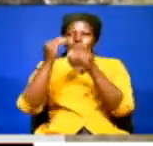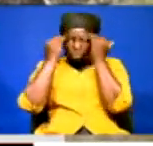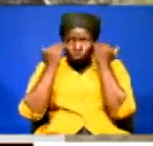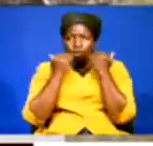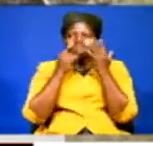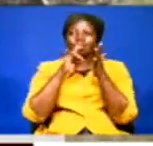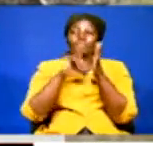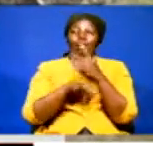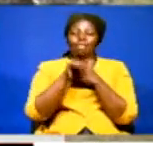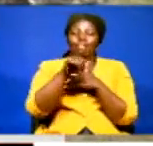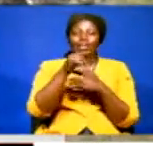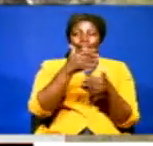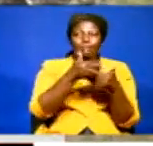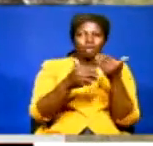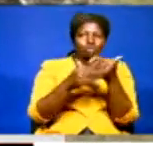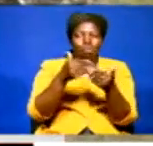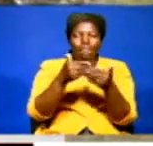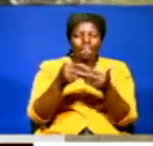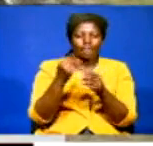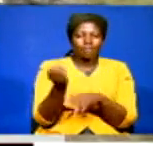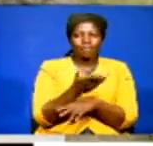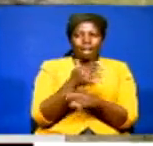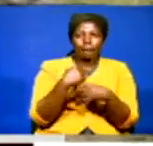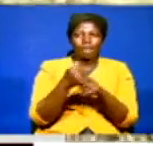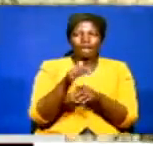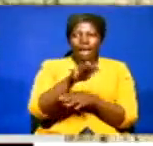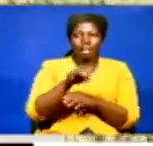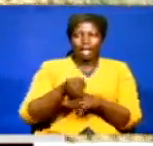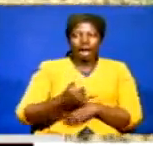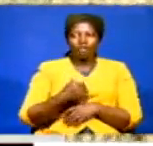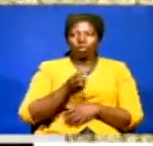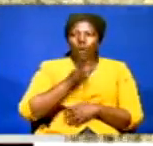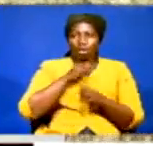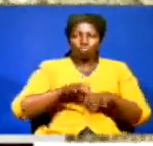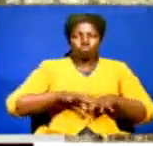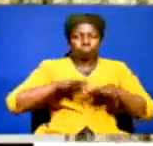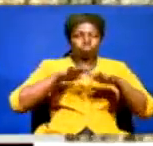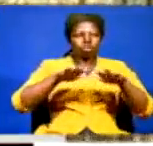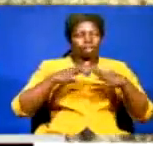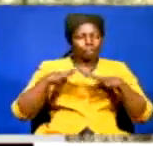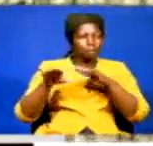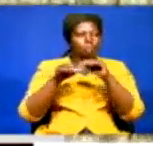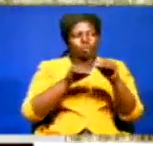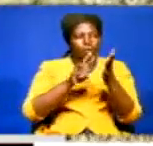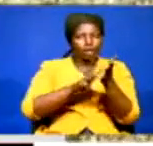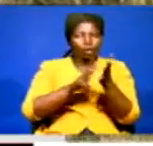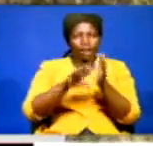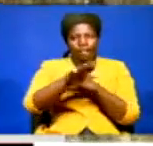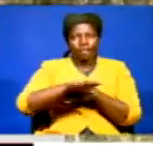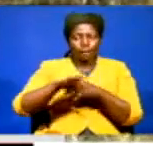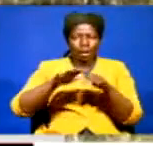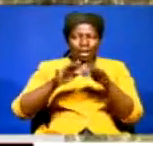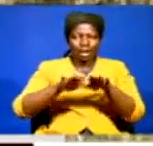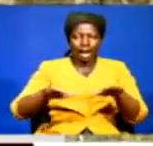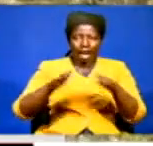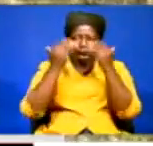irrigation infrastructure was causing flooding in the area and displacing them. The Migori Environment and Lands Court Judge Mohamed Kulo